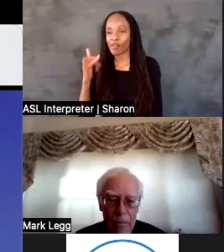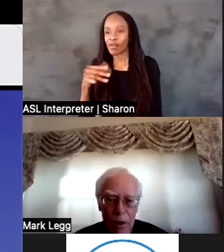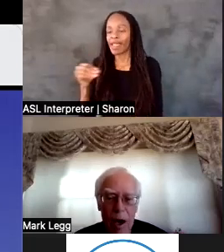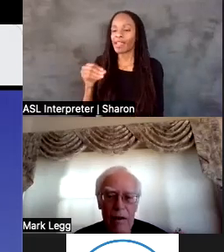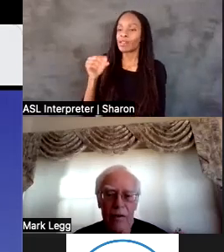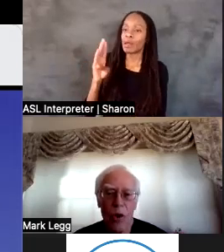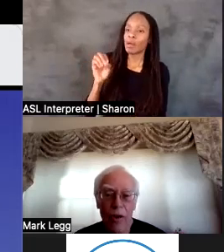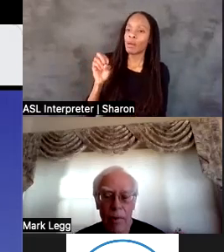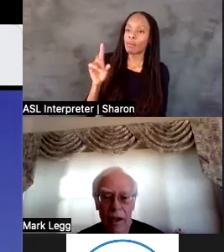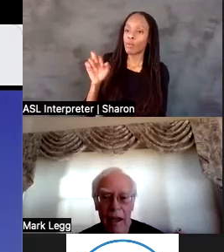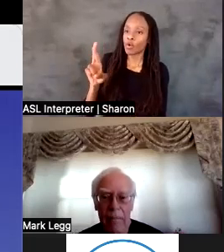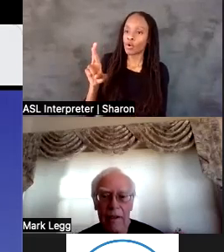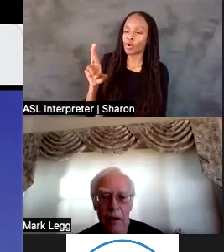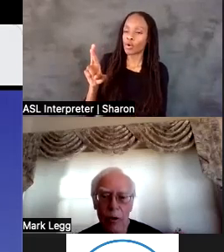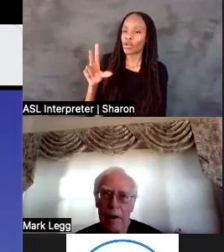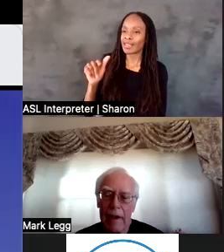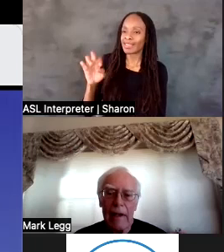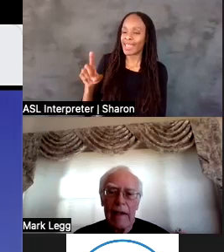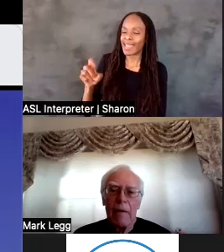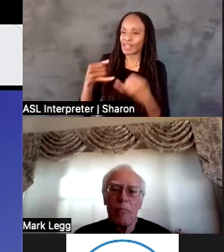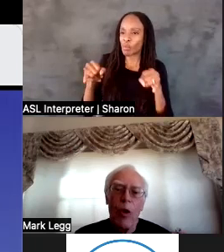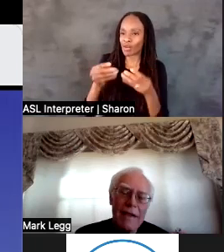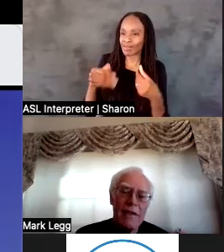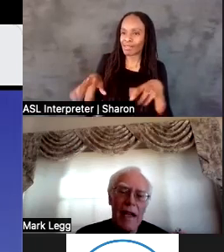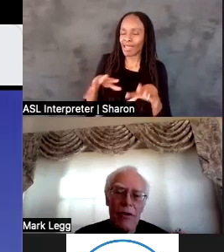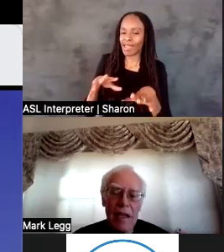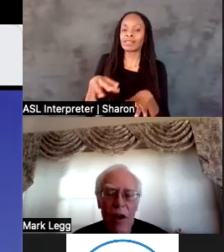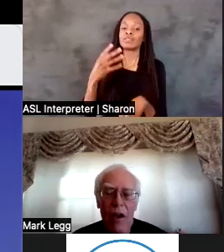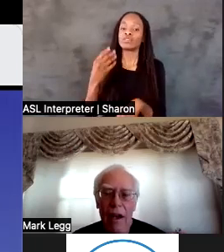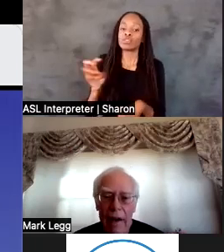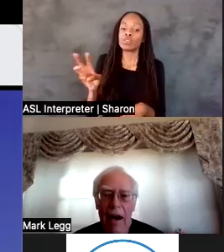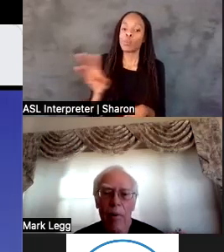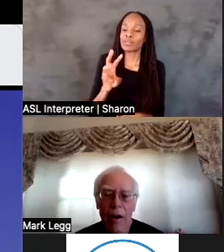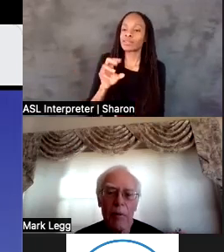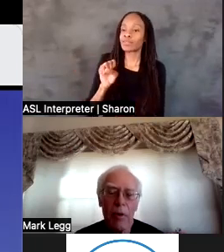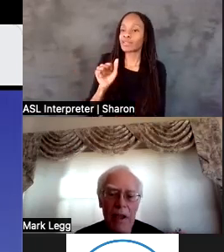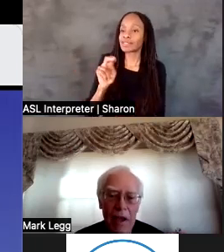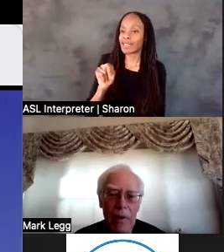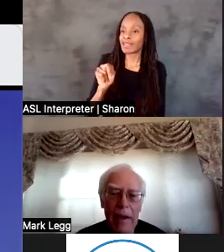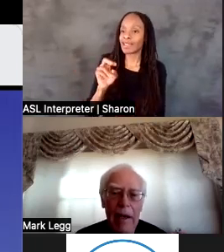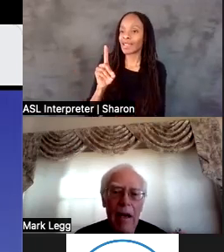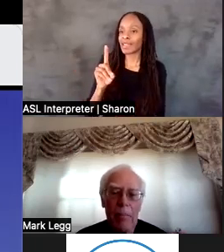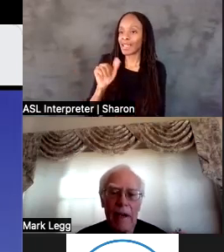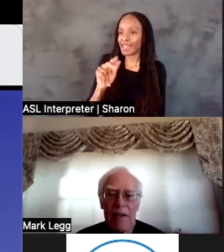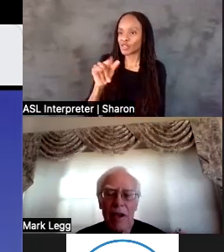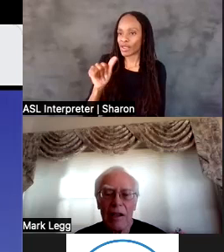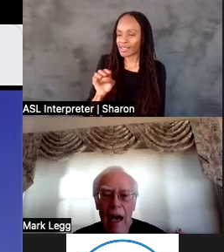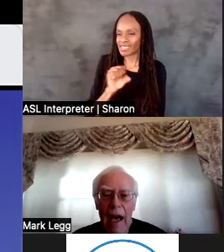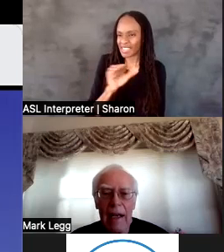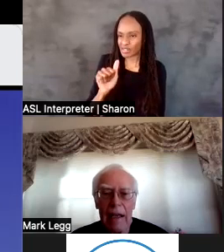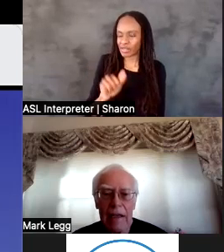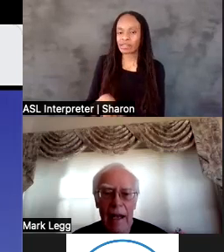borderland, part of North America, they've been, west of the San Andreas Fault, they are now part of the Pacific plate, but because